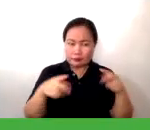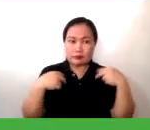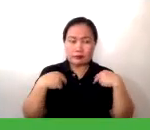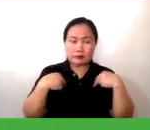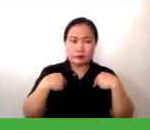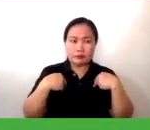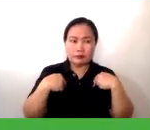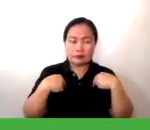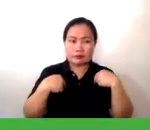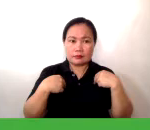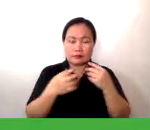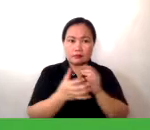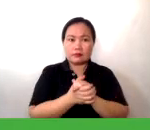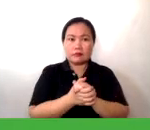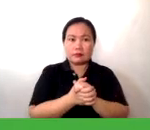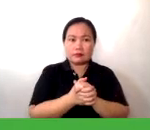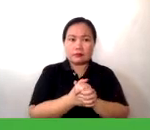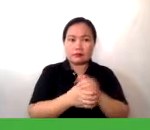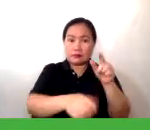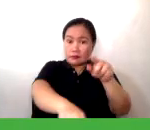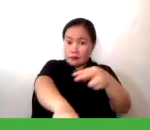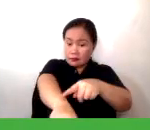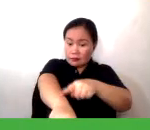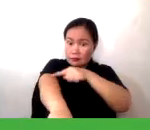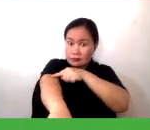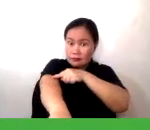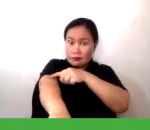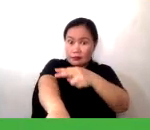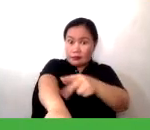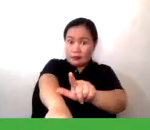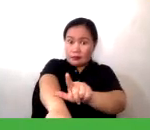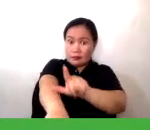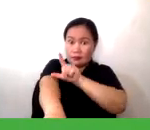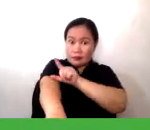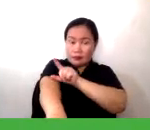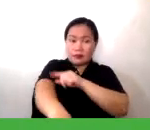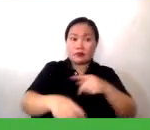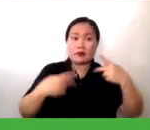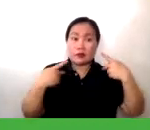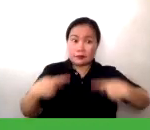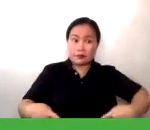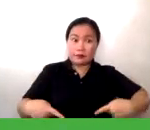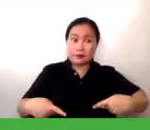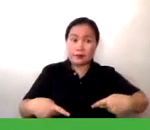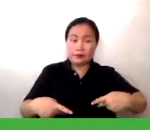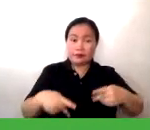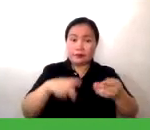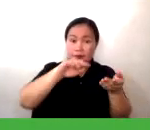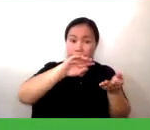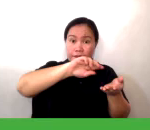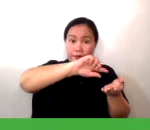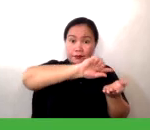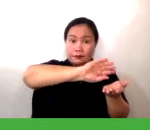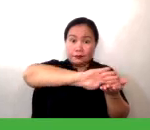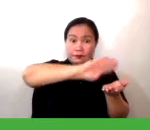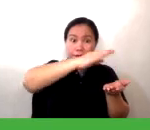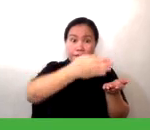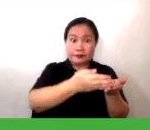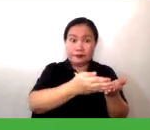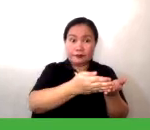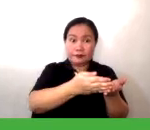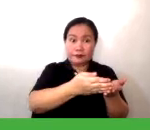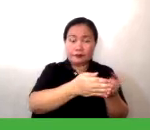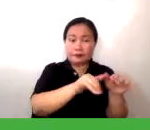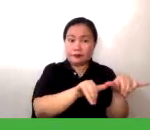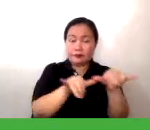have first the concept of length. So, length is a physical quantity. It is its measure